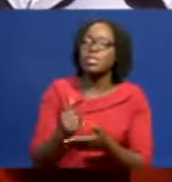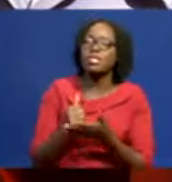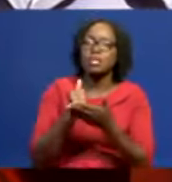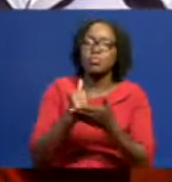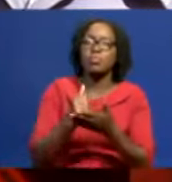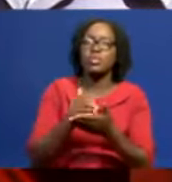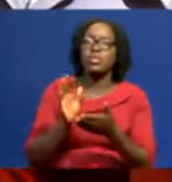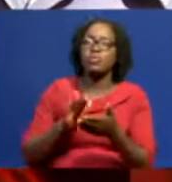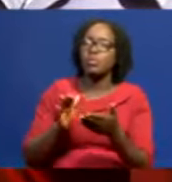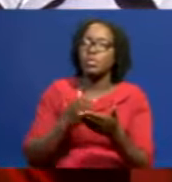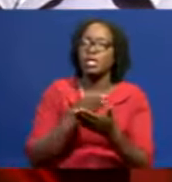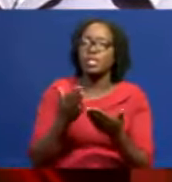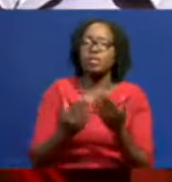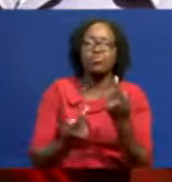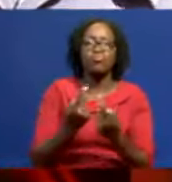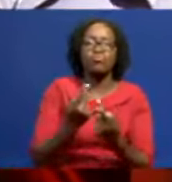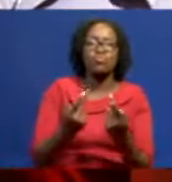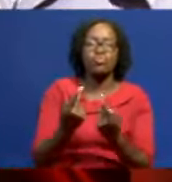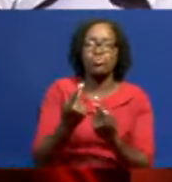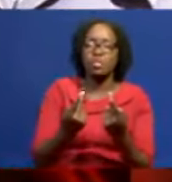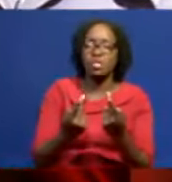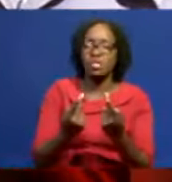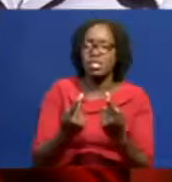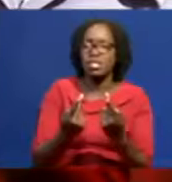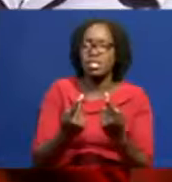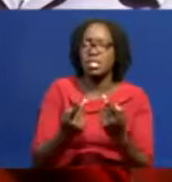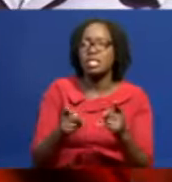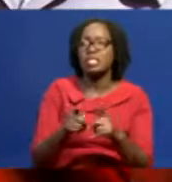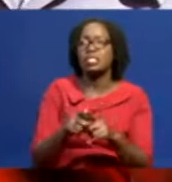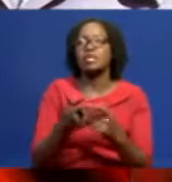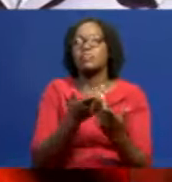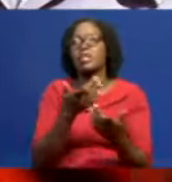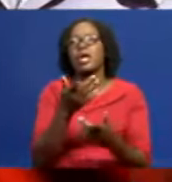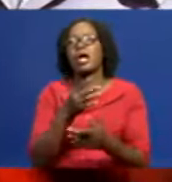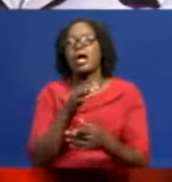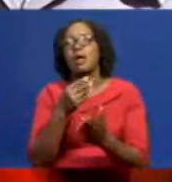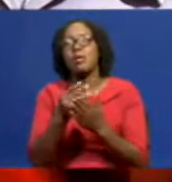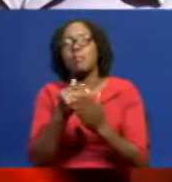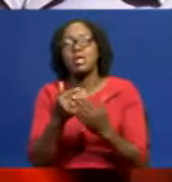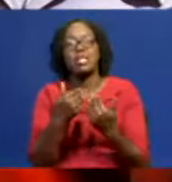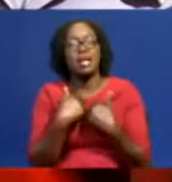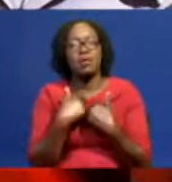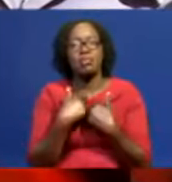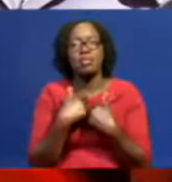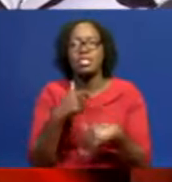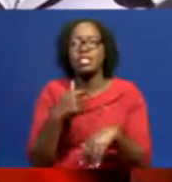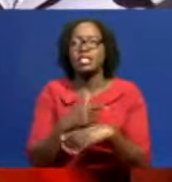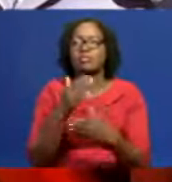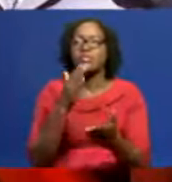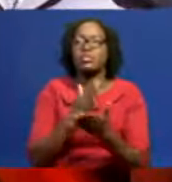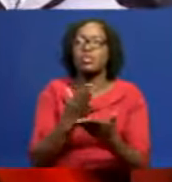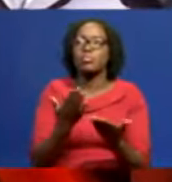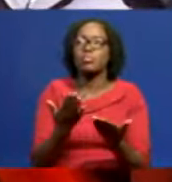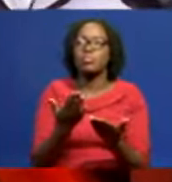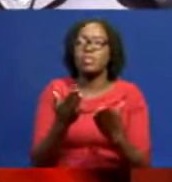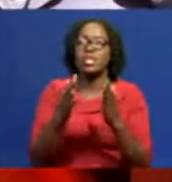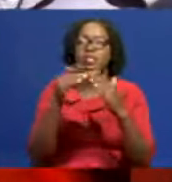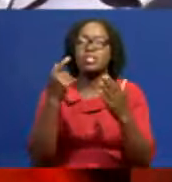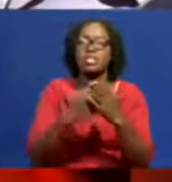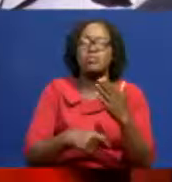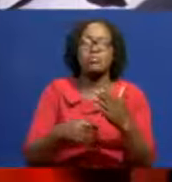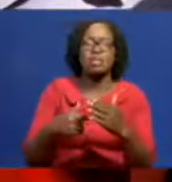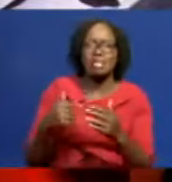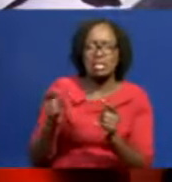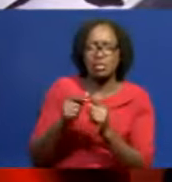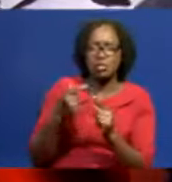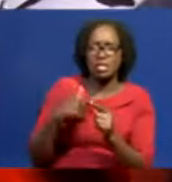wenye napigia nini chakula kwa watu wa mjengo, hapo ndio mboka yao inaingia. So wakati hii mjengo inasimamishwa kwa sababu ya housing levy inatuma sana kwa sababu